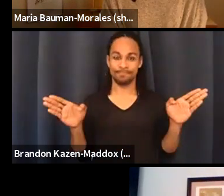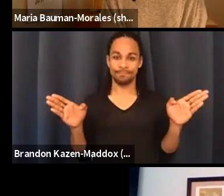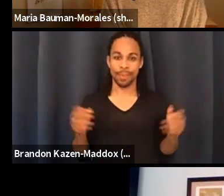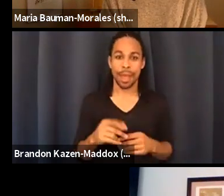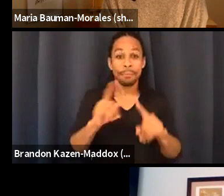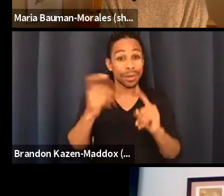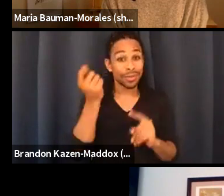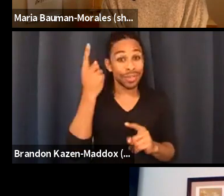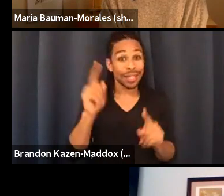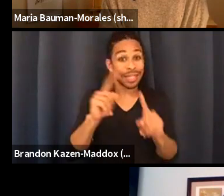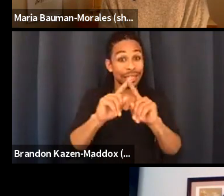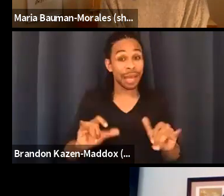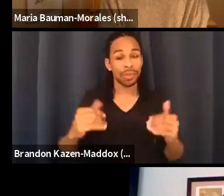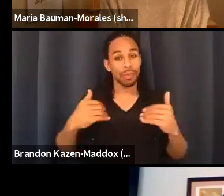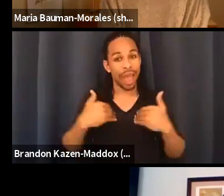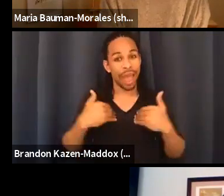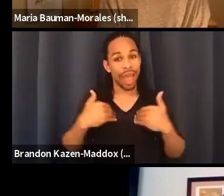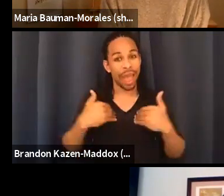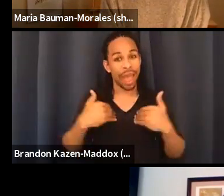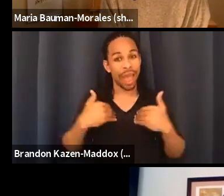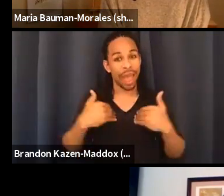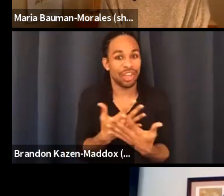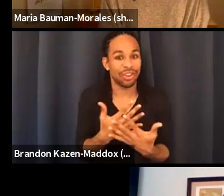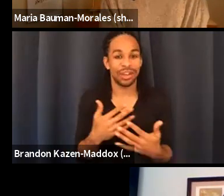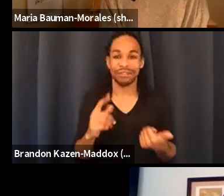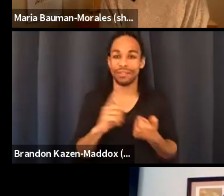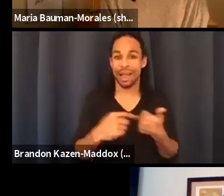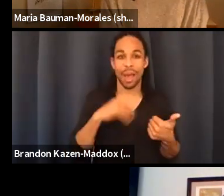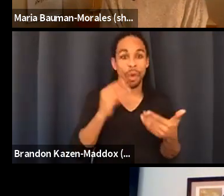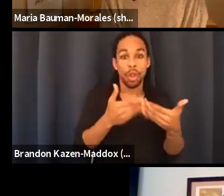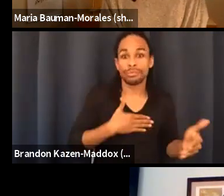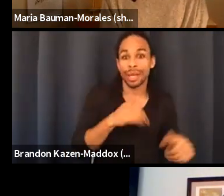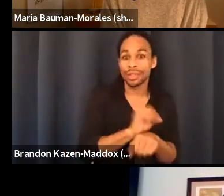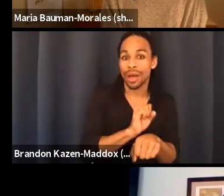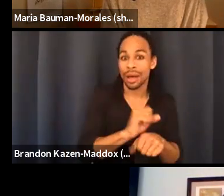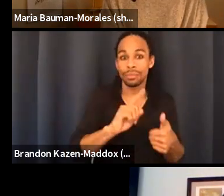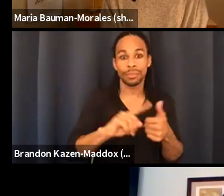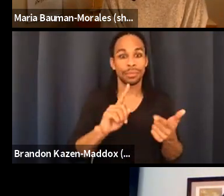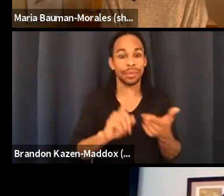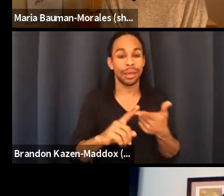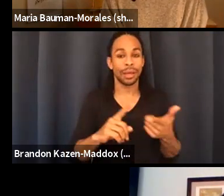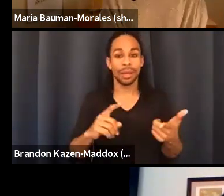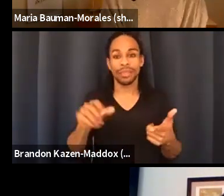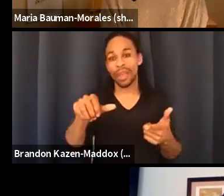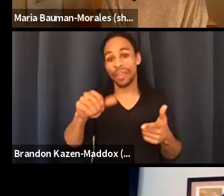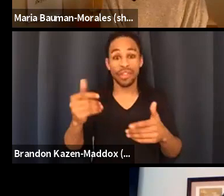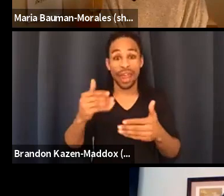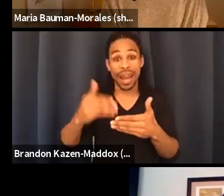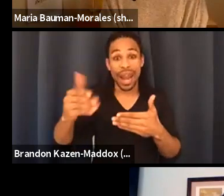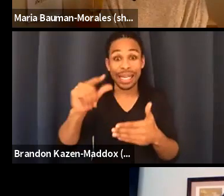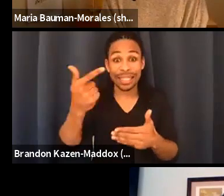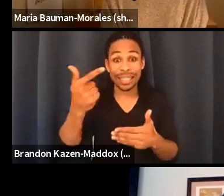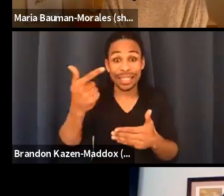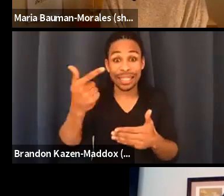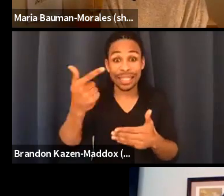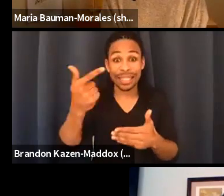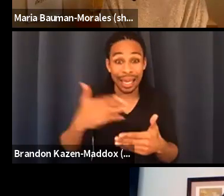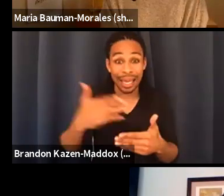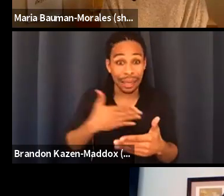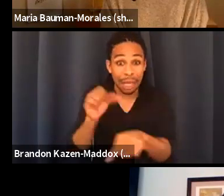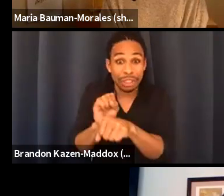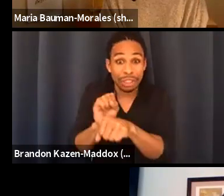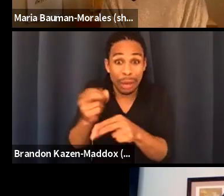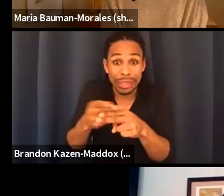right? I'm gonna lose my job. I'm gonna be taken off the next gig. I'm not gonna be, you know, part of the network. I won't